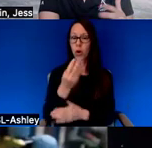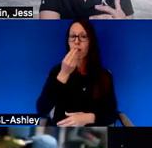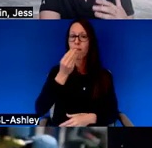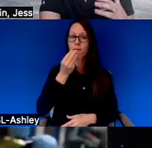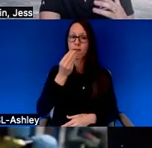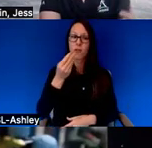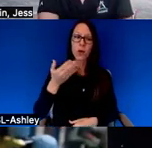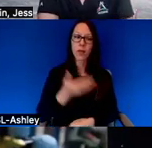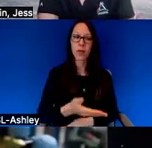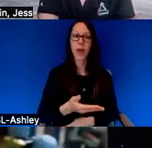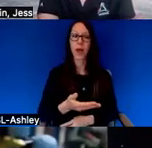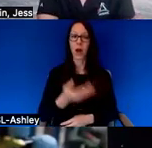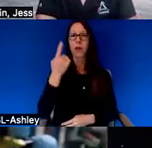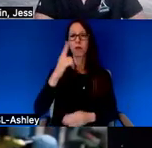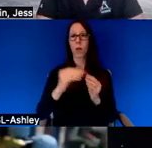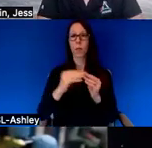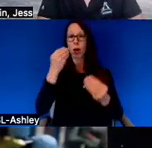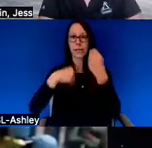to account for more of the diet.